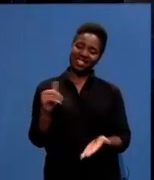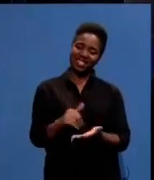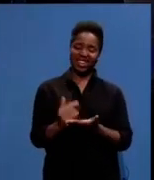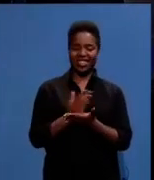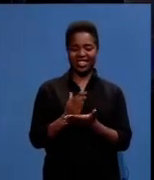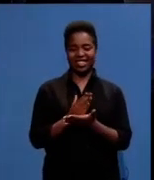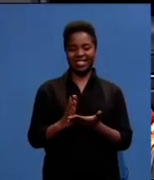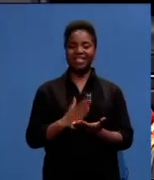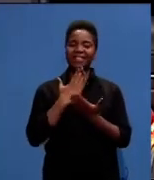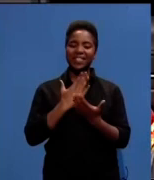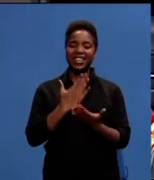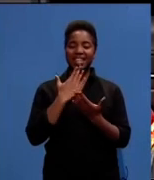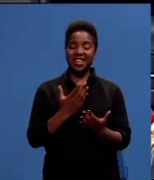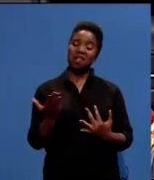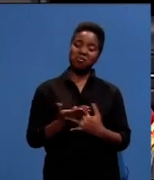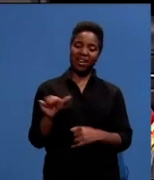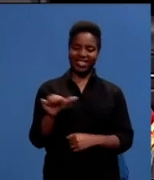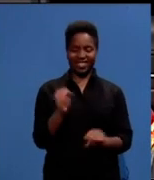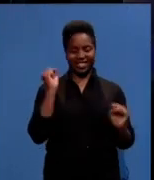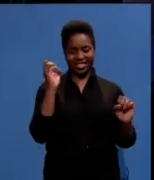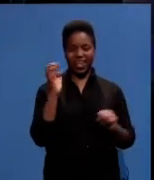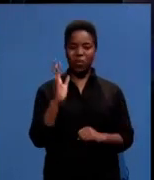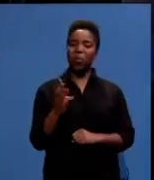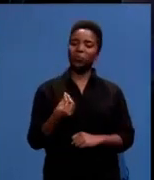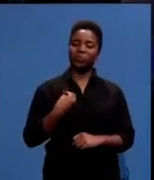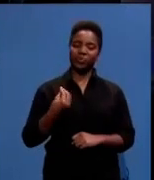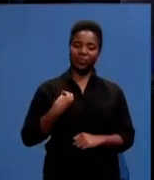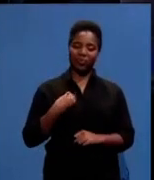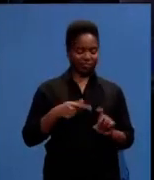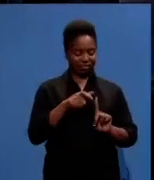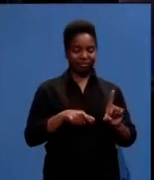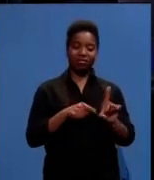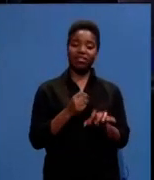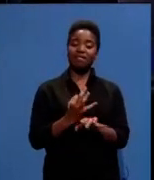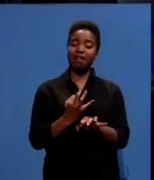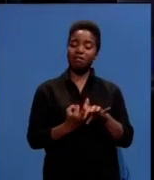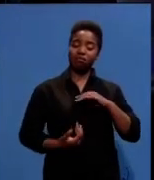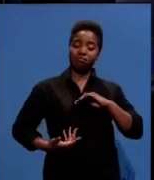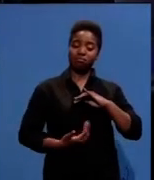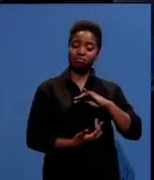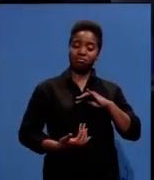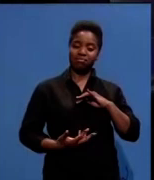with us. So after the break, we chat to a young individual who's found a passion and purpose in life